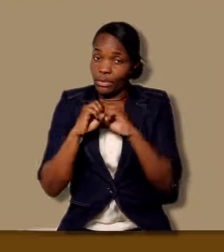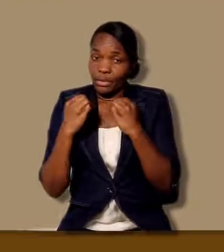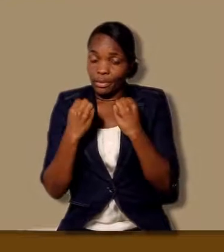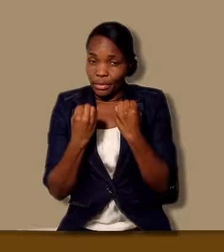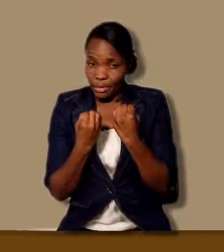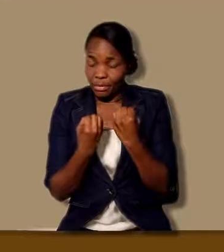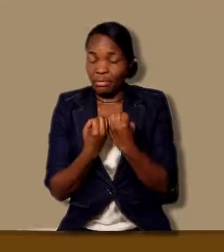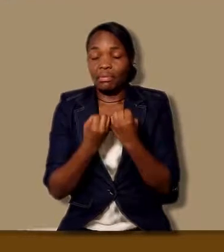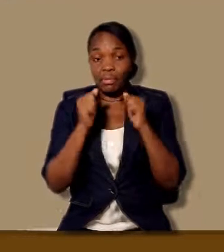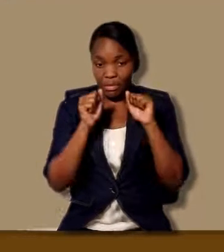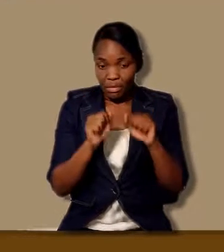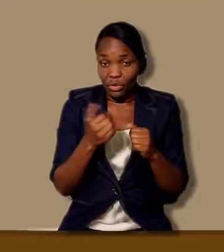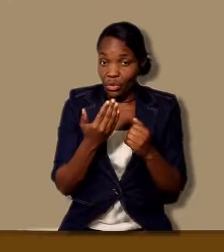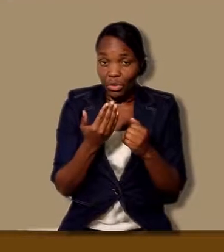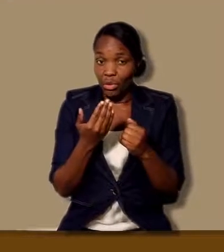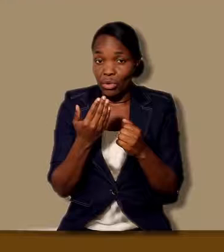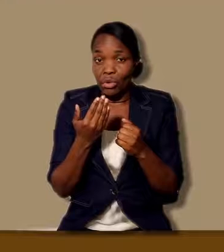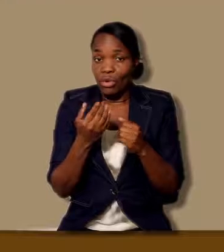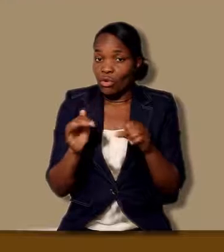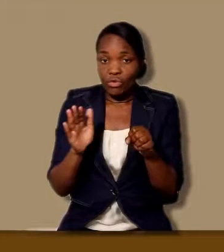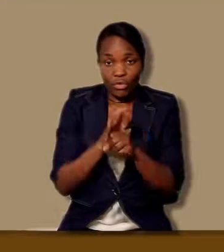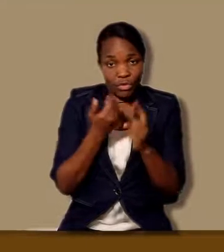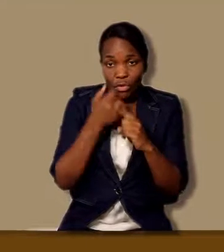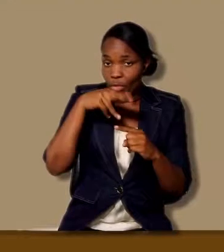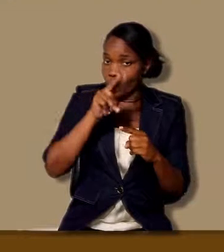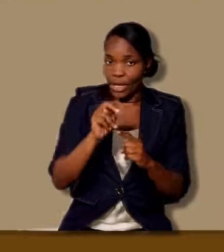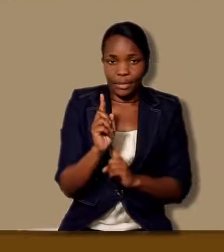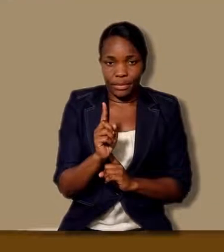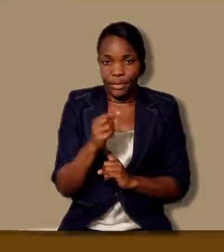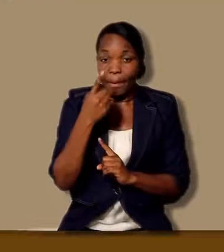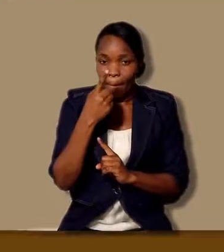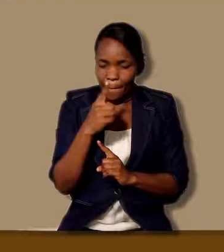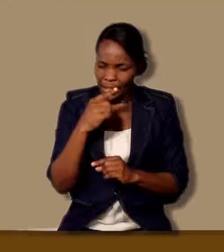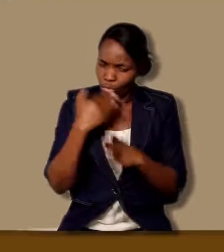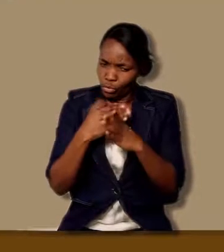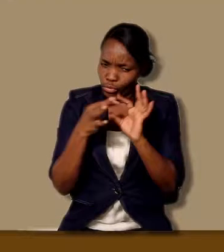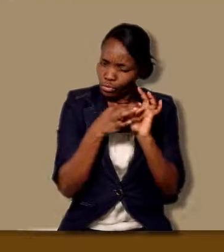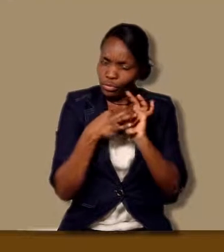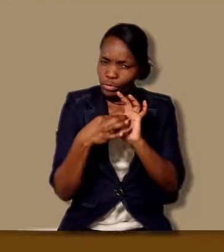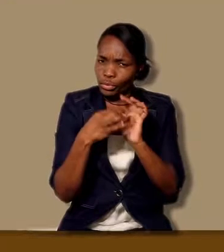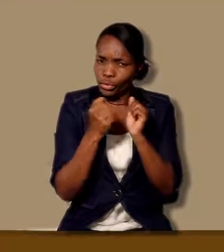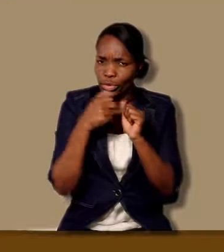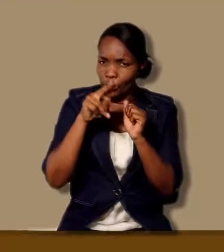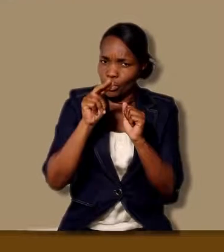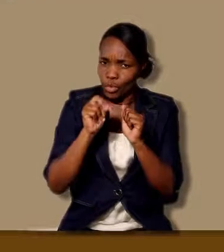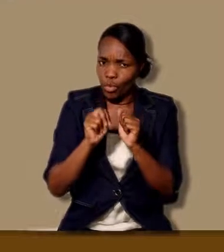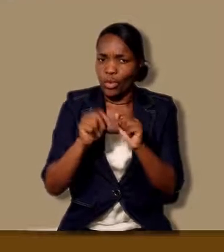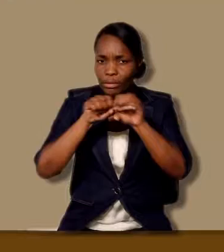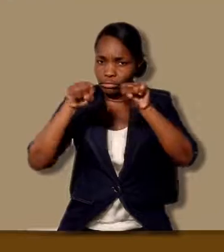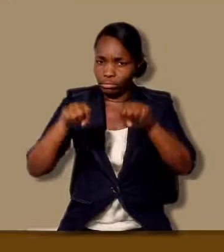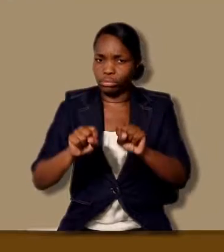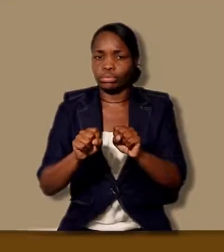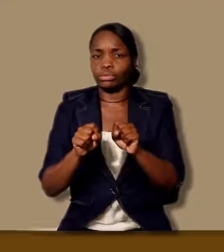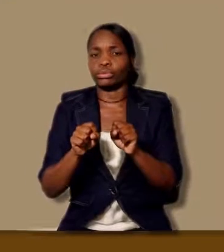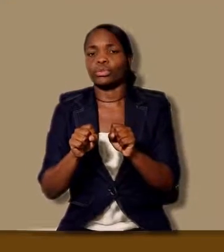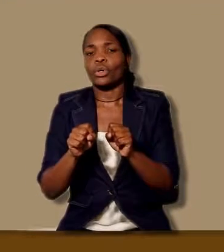agencies may or may not have been originally created by the United Nations, but they are incorporated into the UN system by